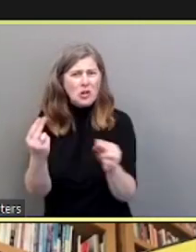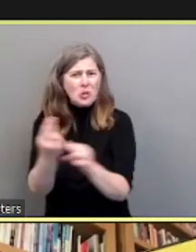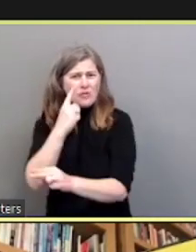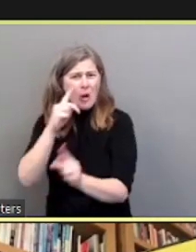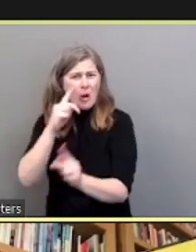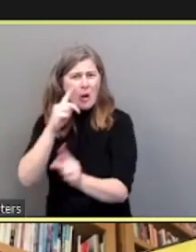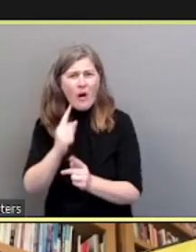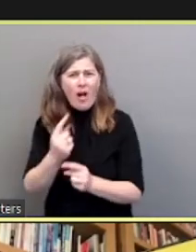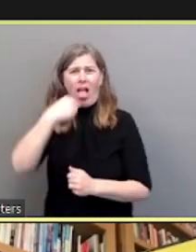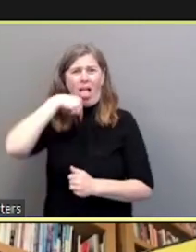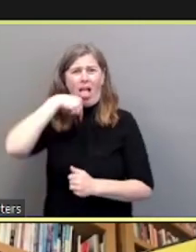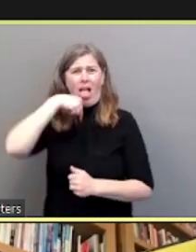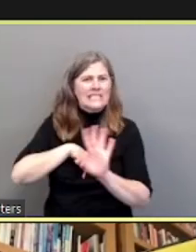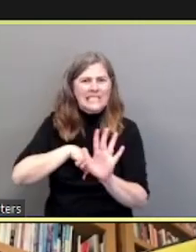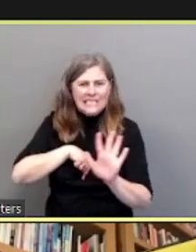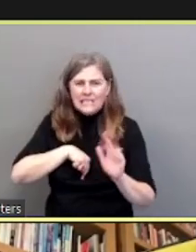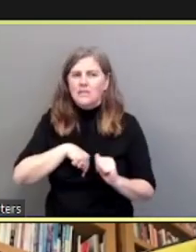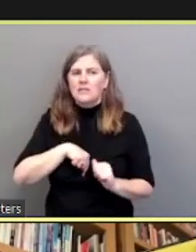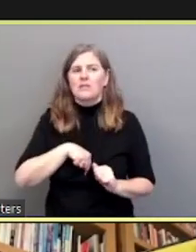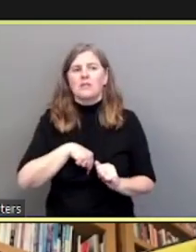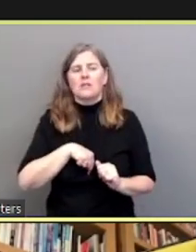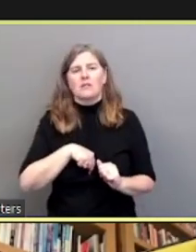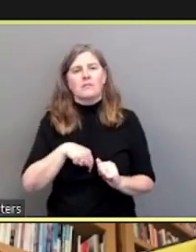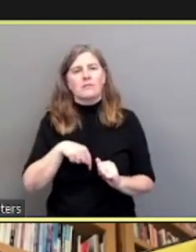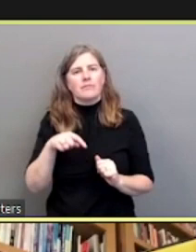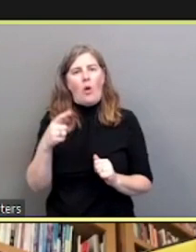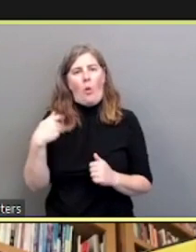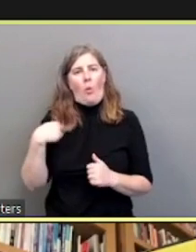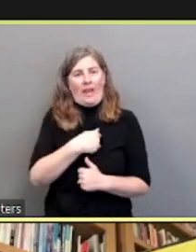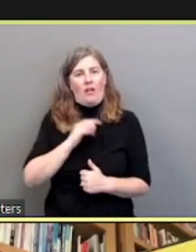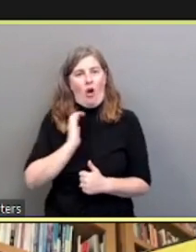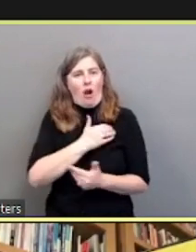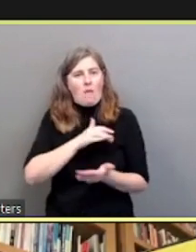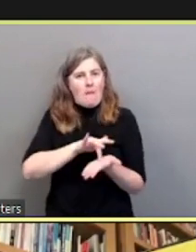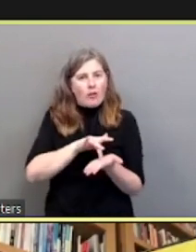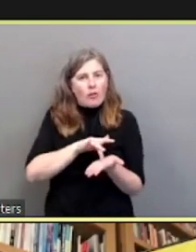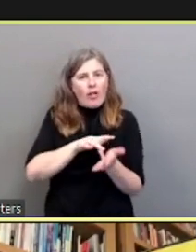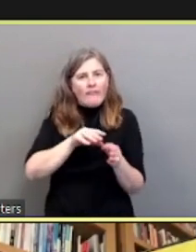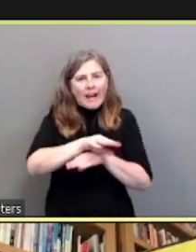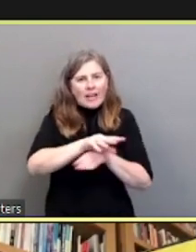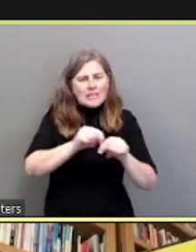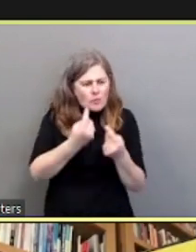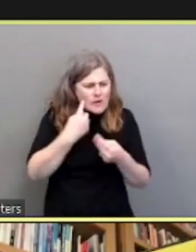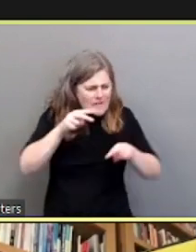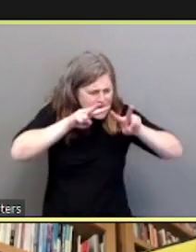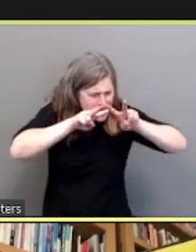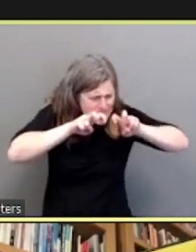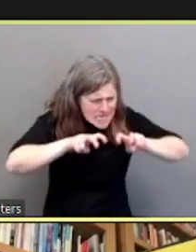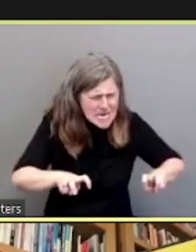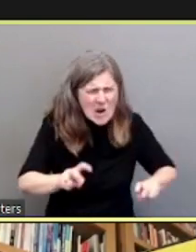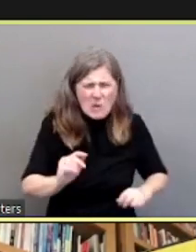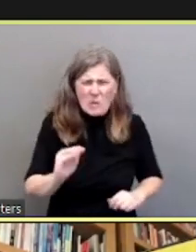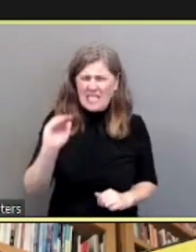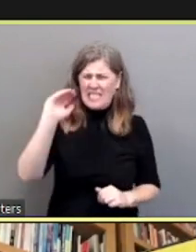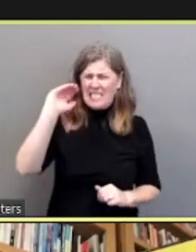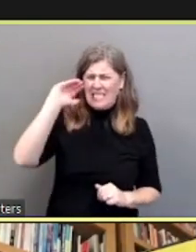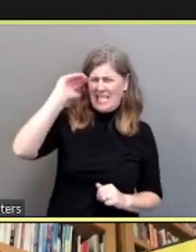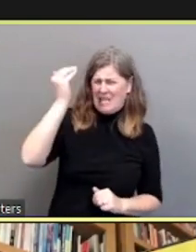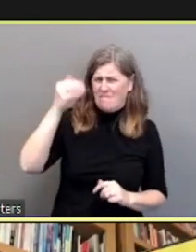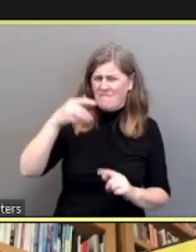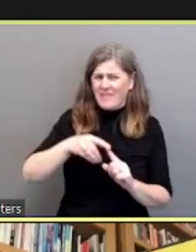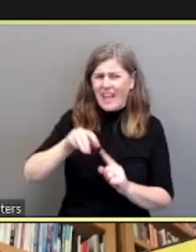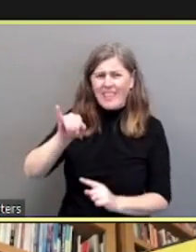for this drug. The MAD has looked at it. Medical advisory team has looked at it 3 times. We don't think there's evidence for it to